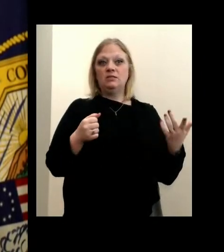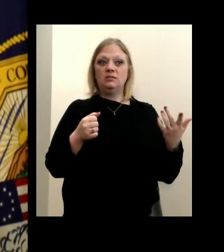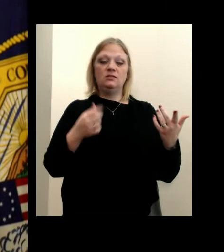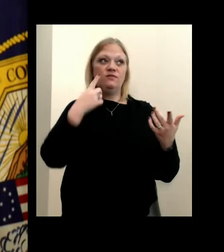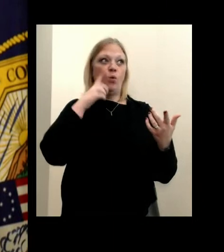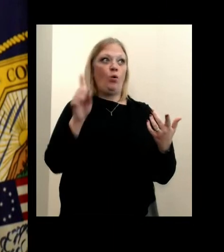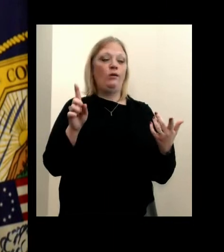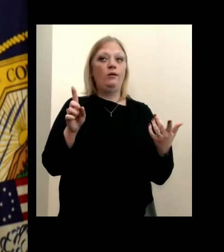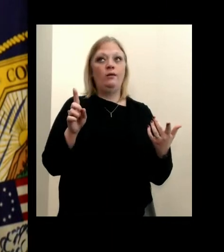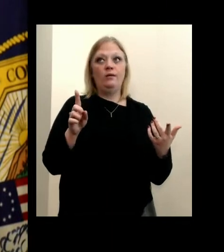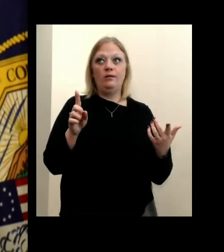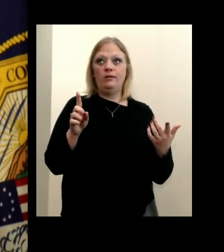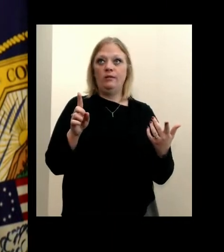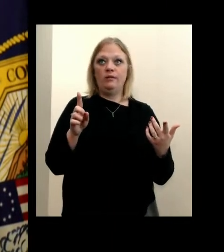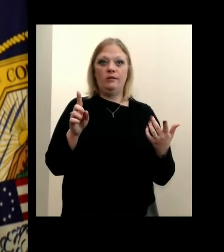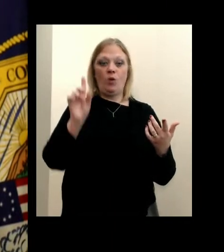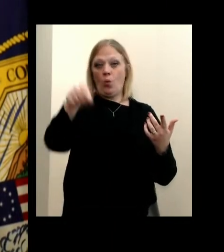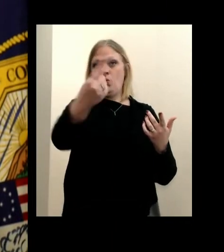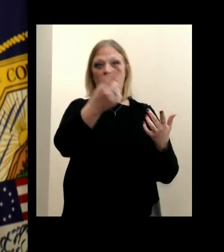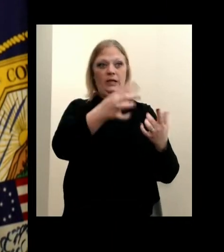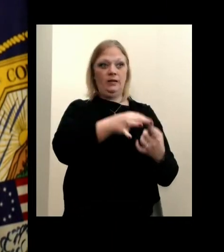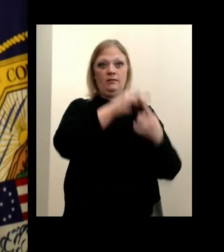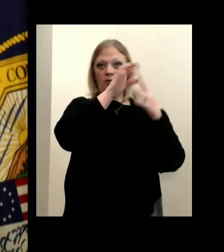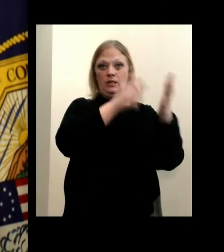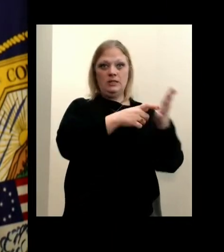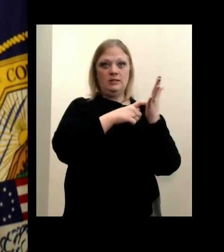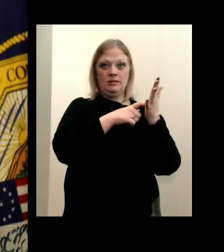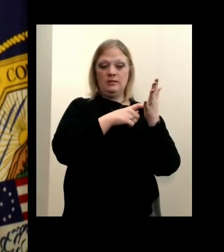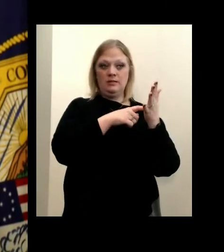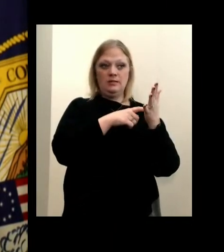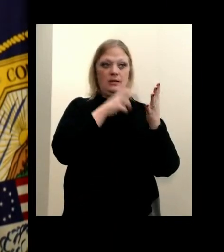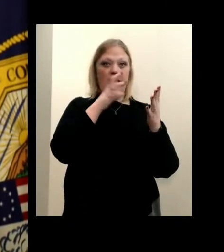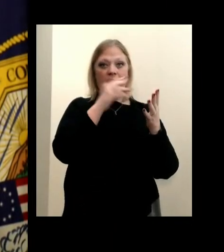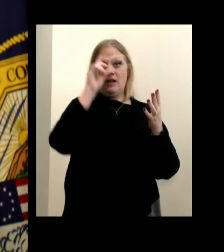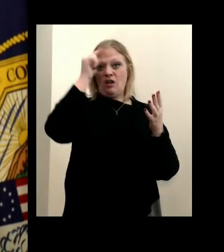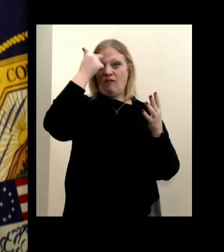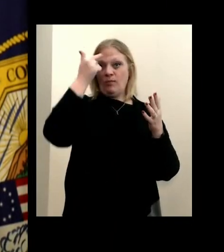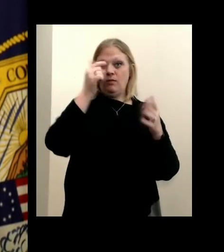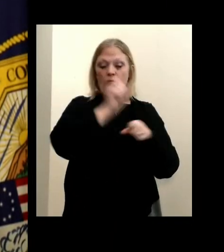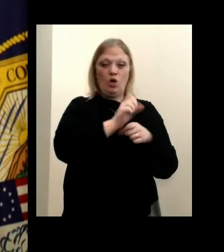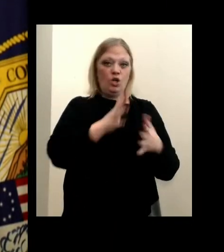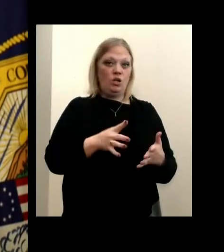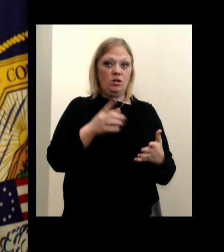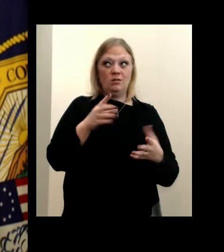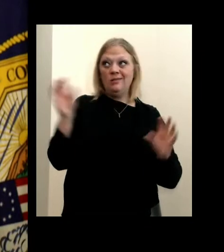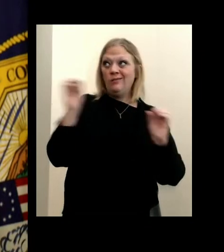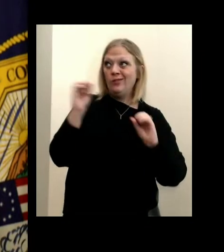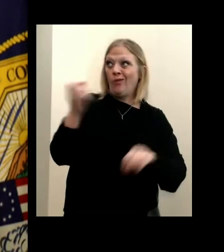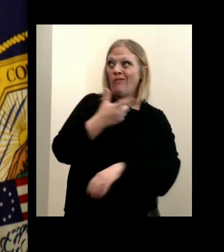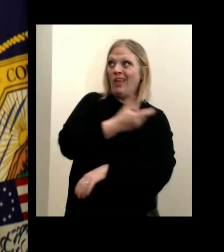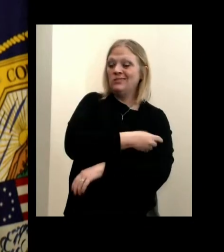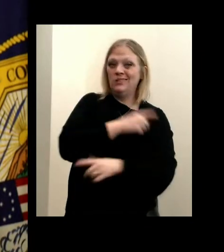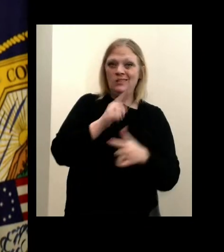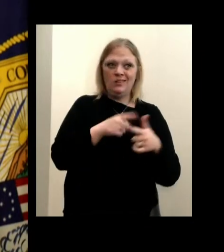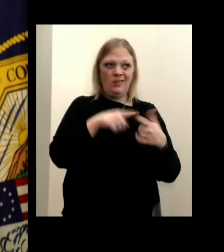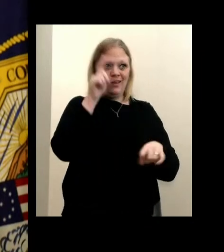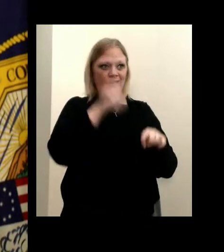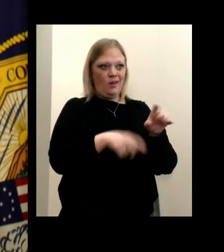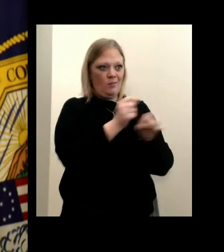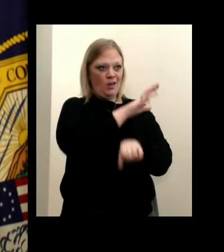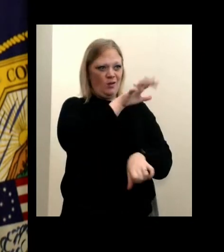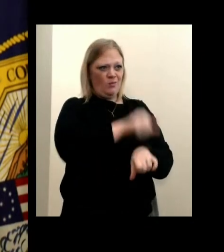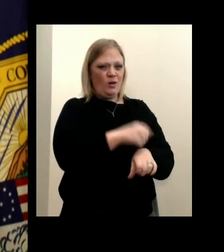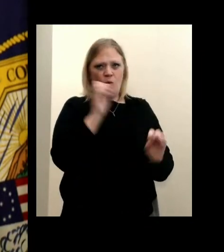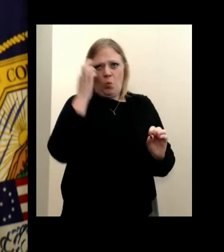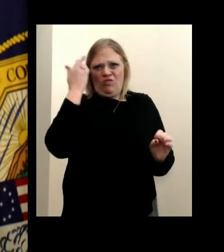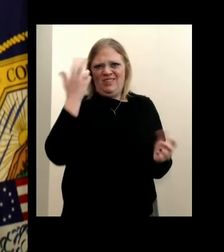for essential government or workers at this point. And because we don't have vaccines, there's no reason to schedule those appointments until we get